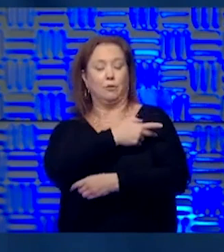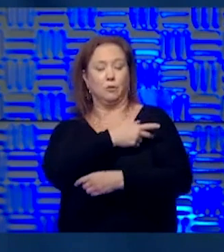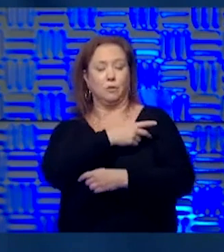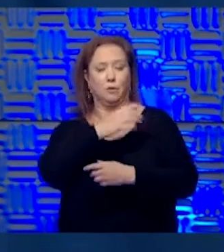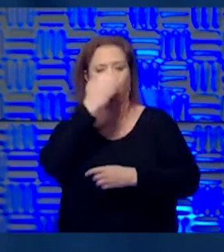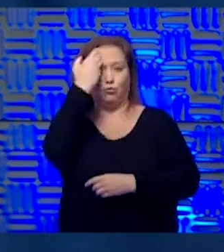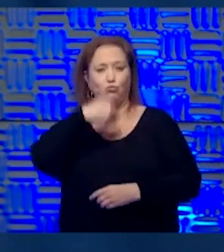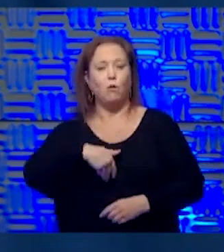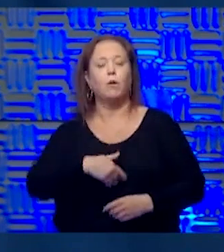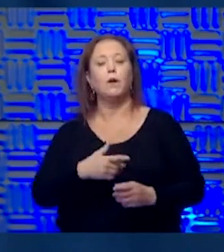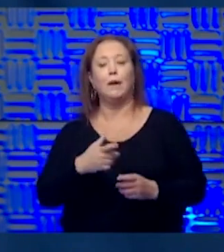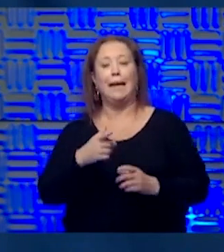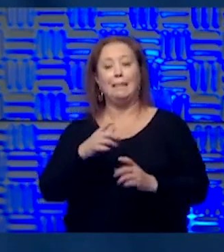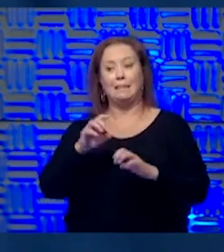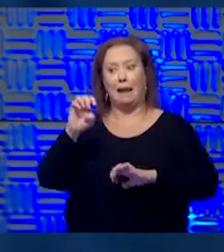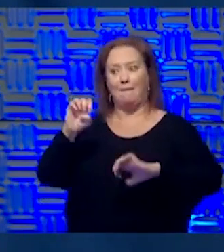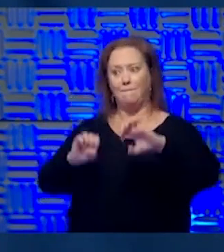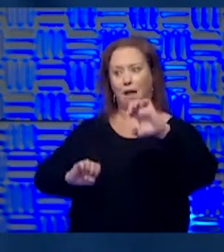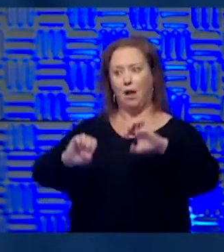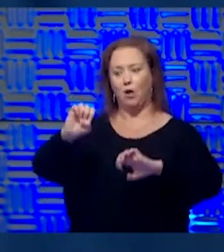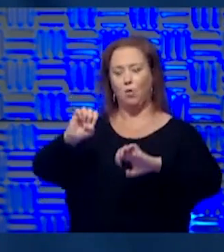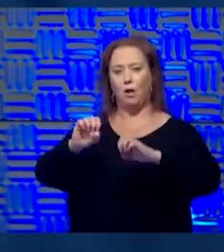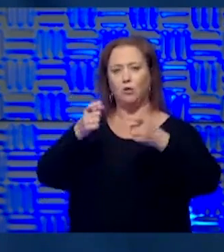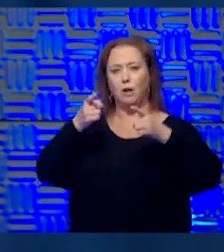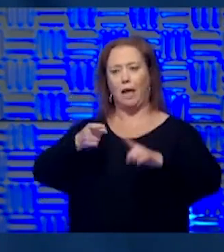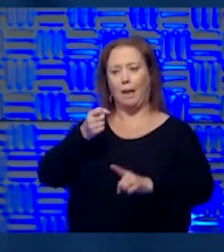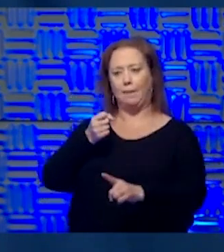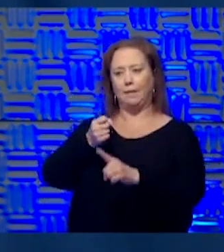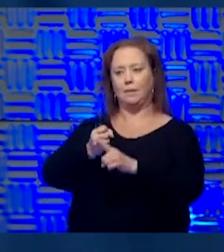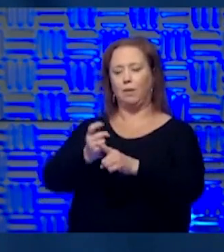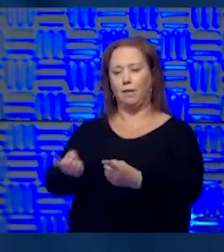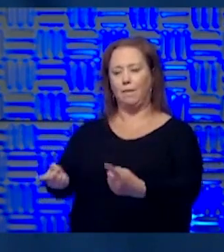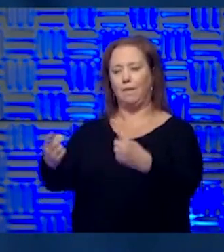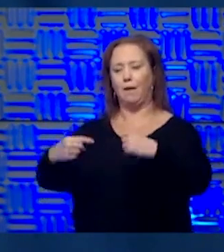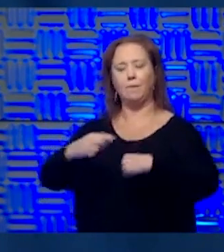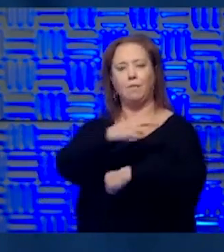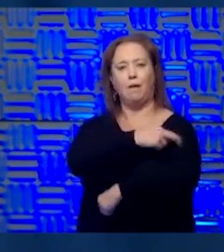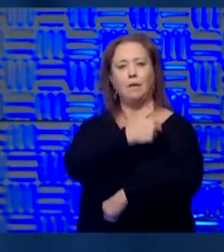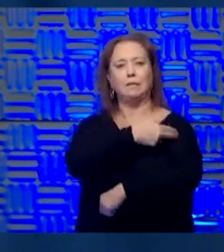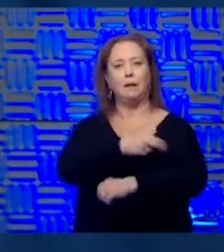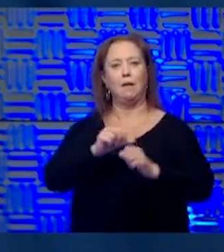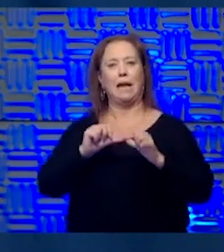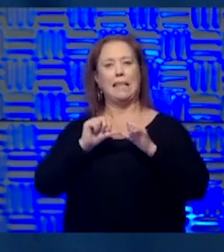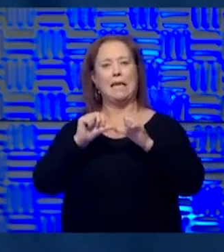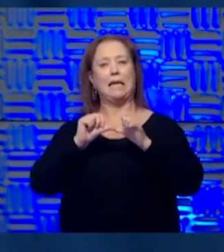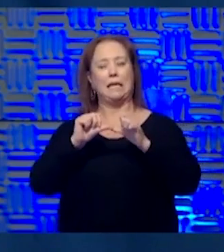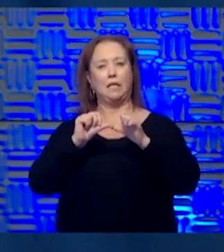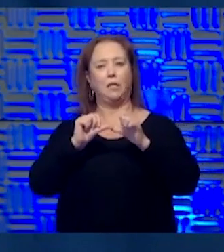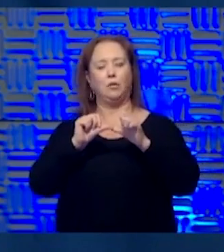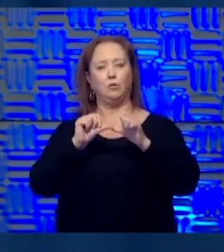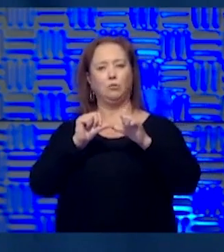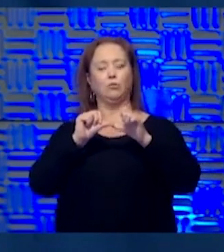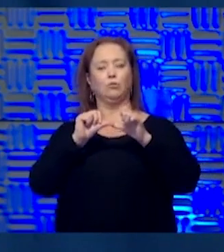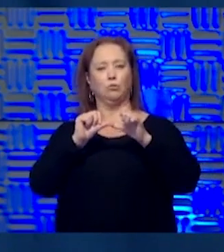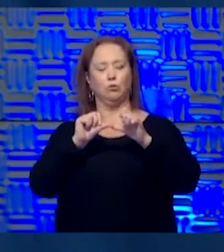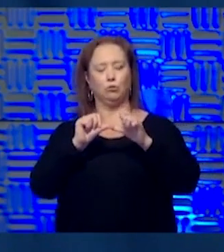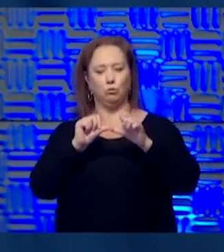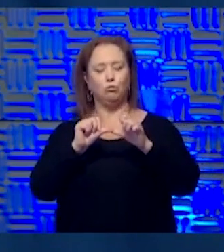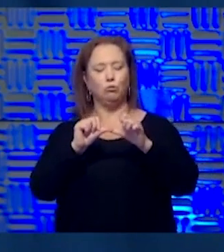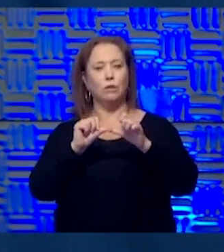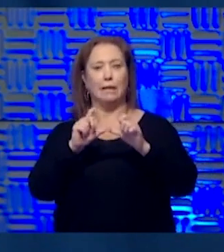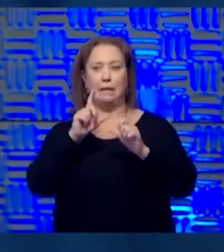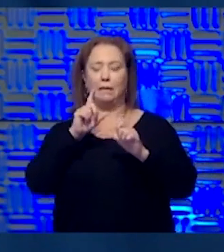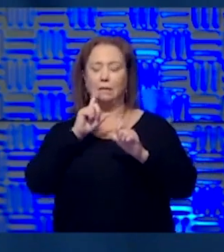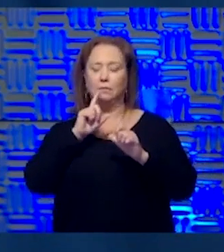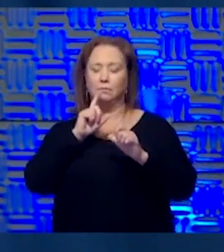evaluation takes place as soon as a person gets into the hospital, and that continues through their stay as well, especially if they have